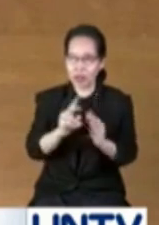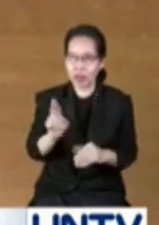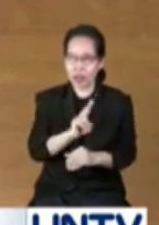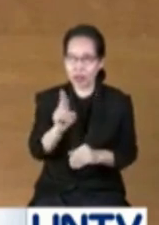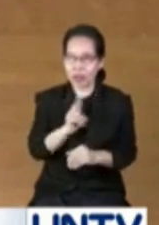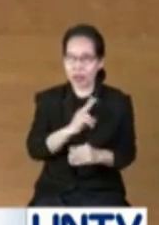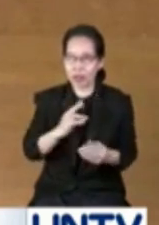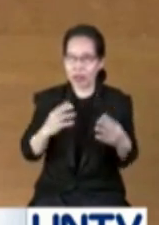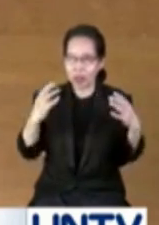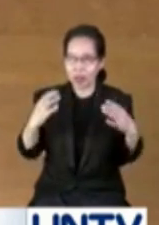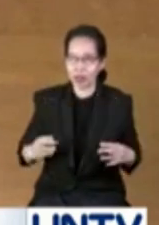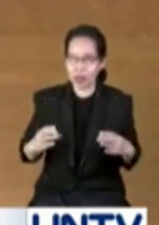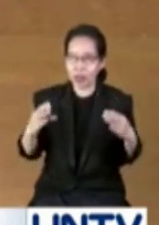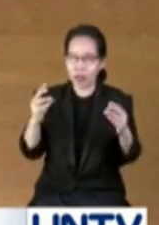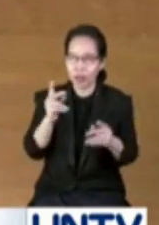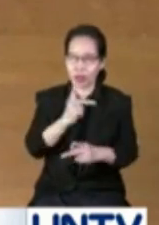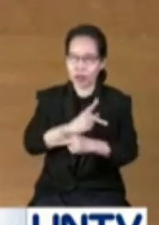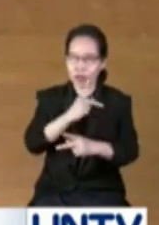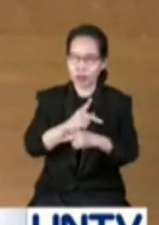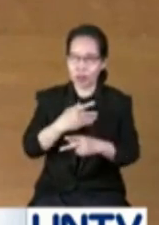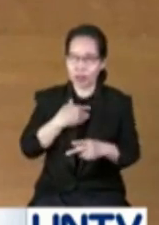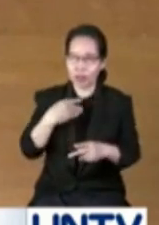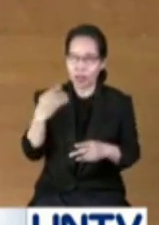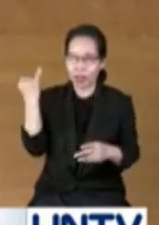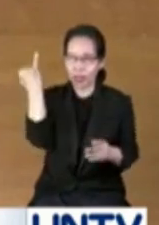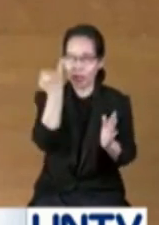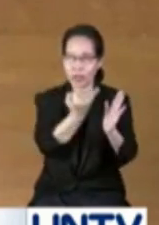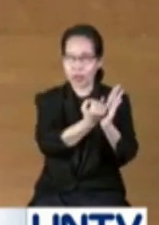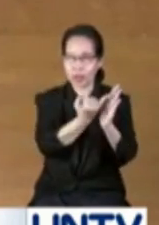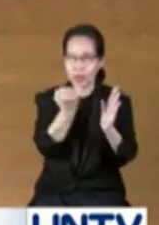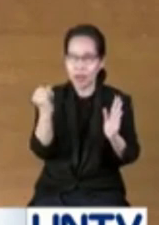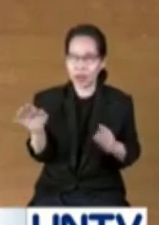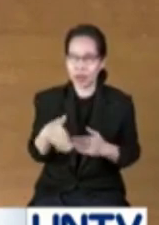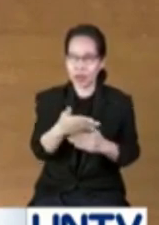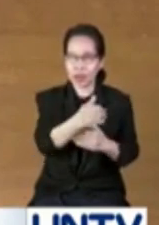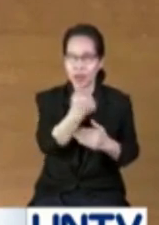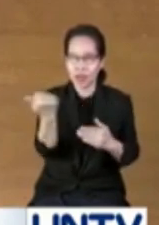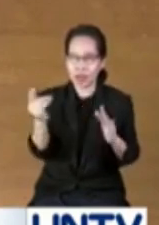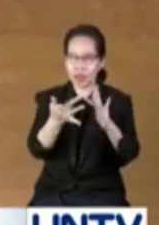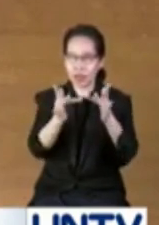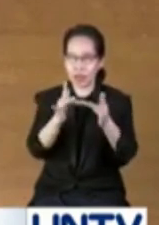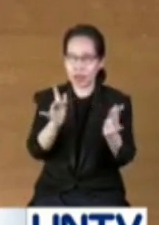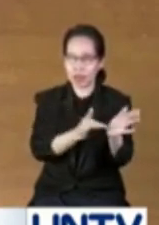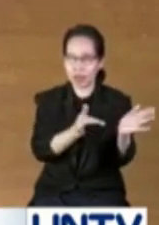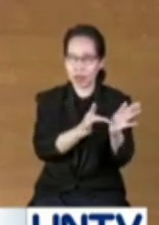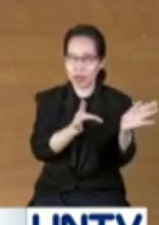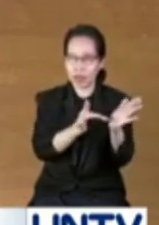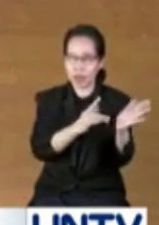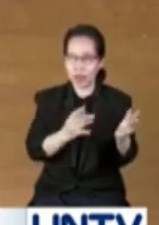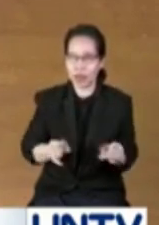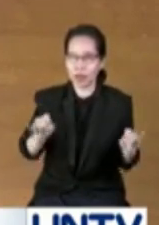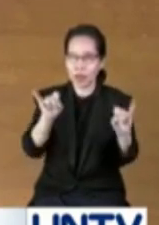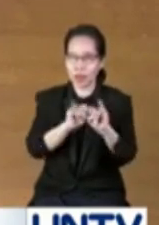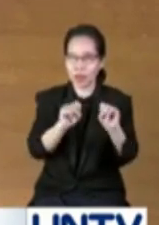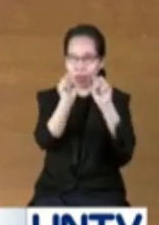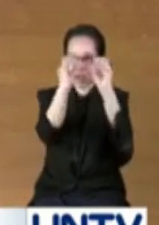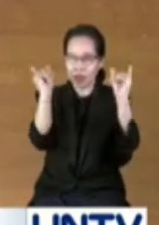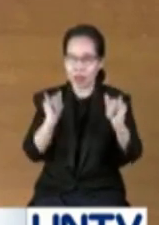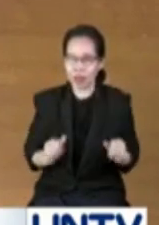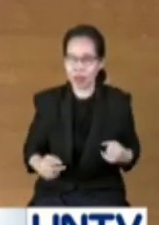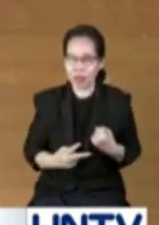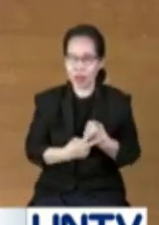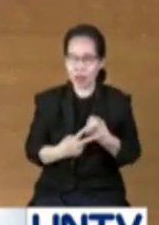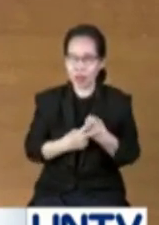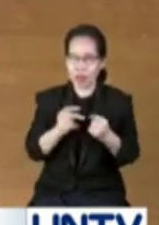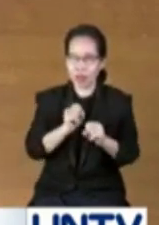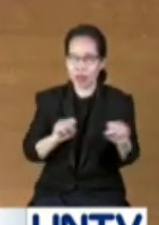protected from identity theft, phishing, other online scams through essential systems and safeguards such as